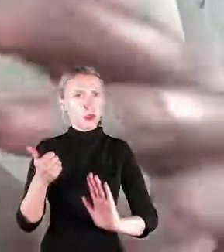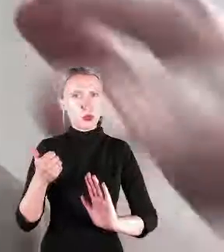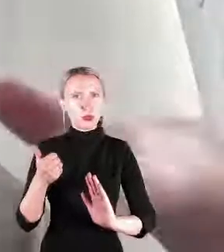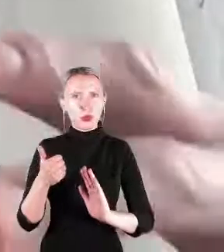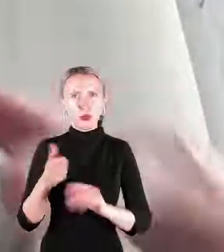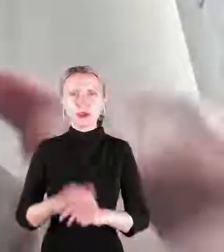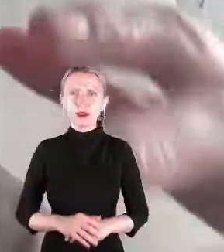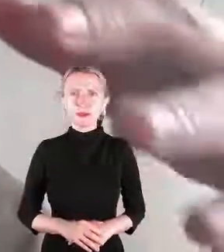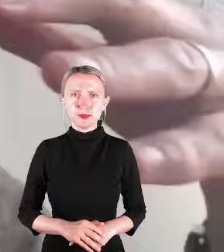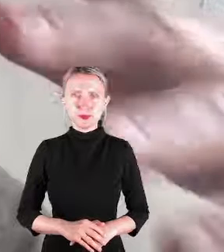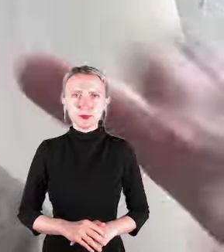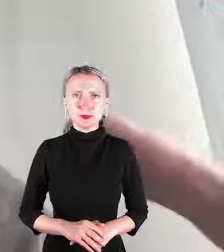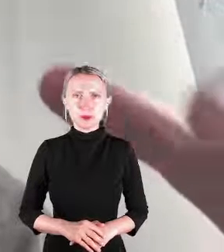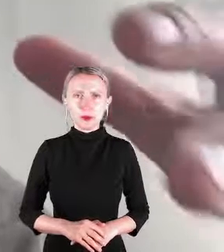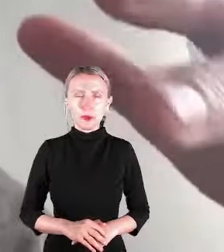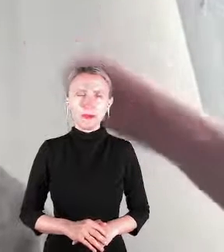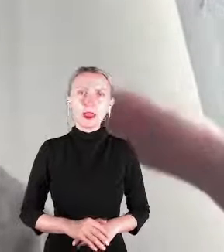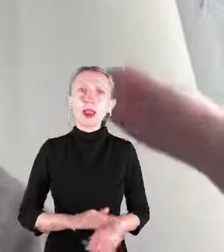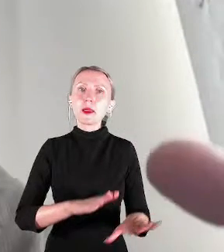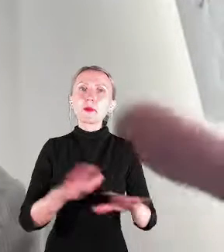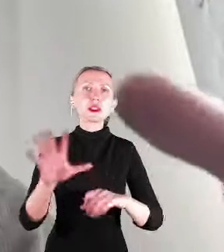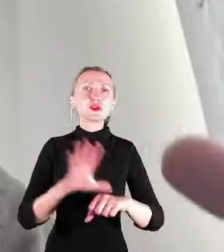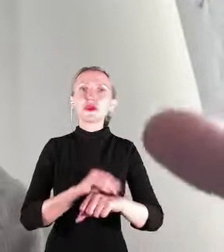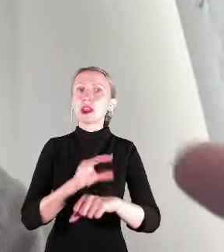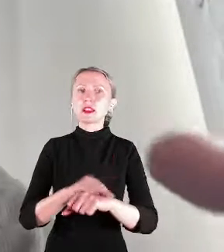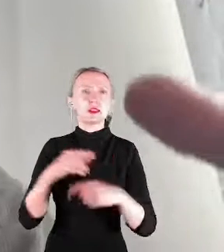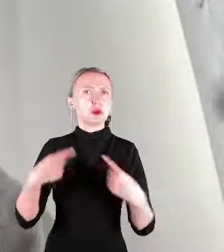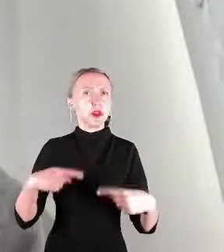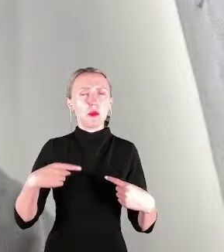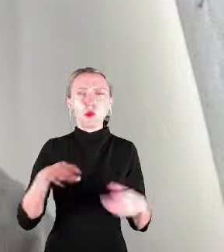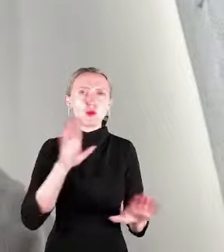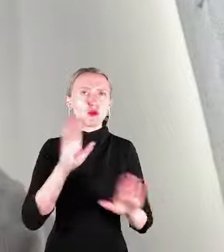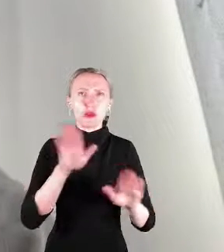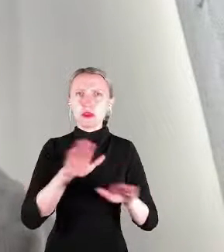area, the region there were determined to build a